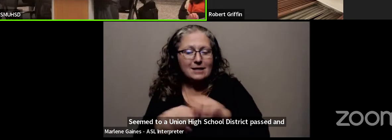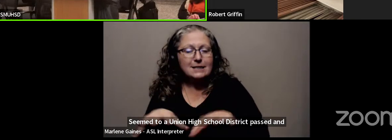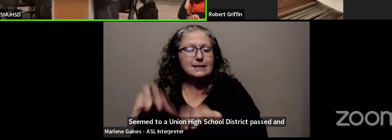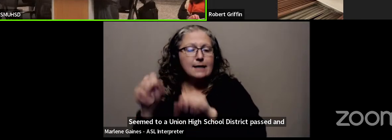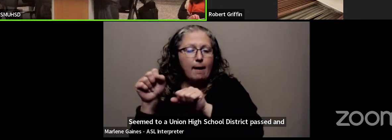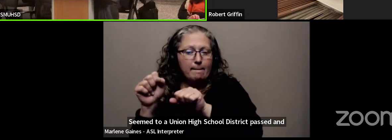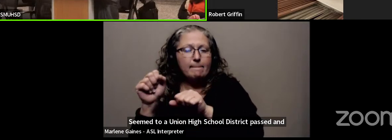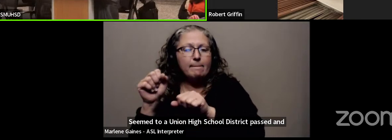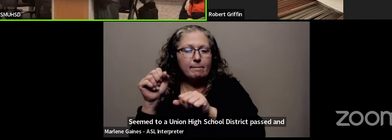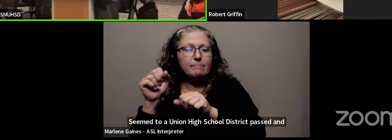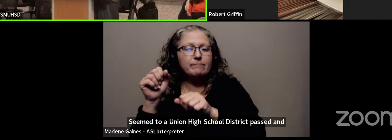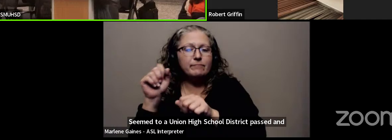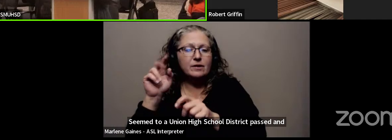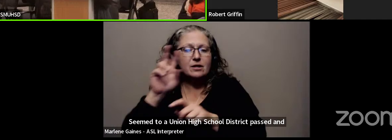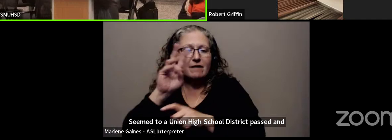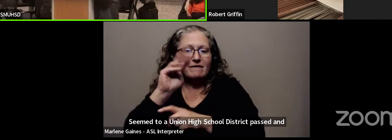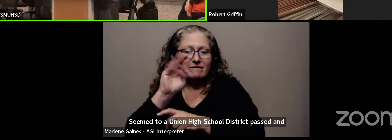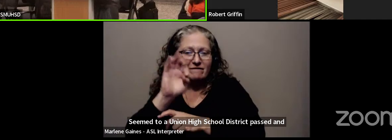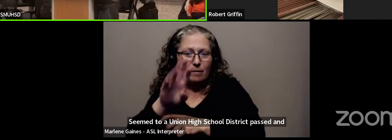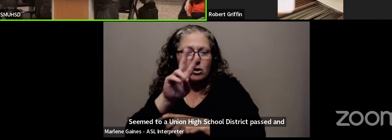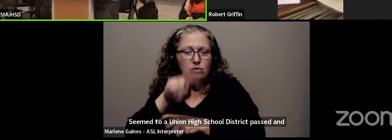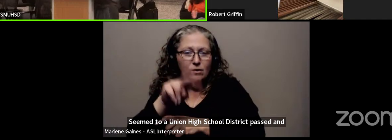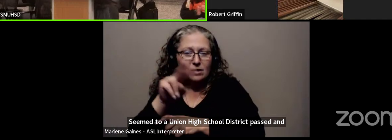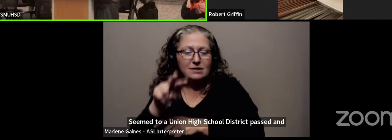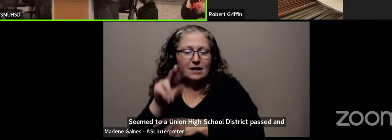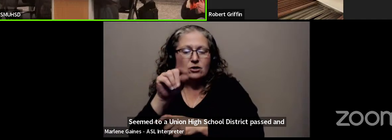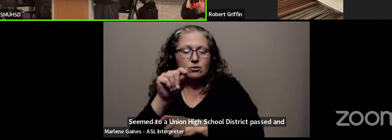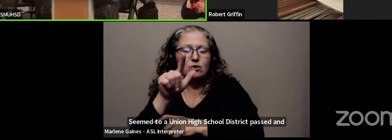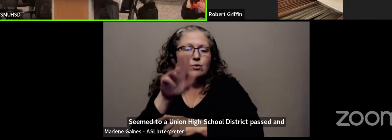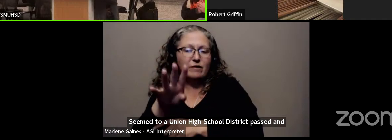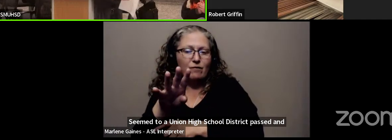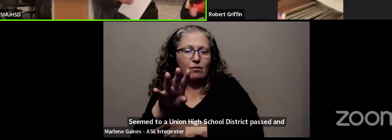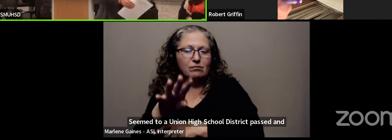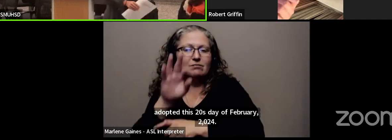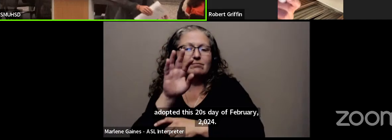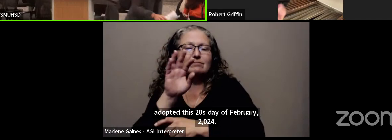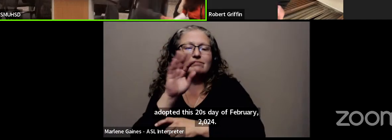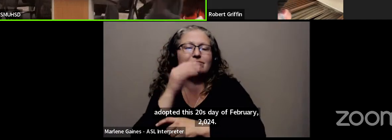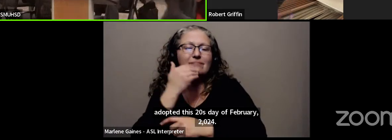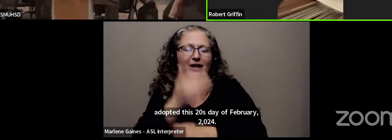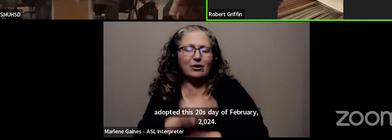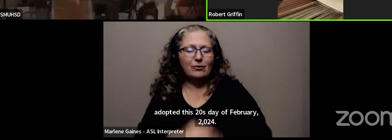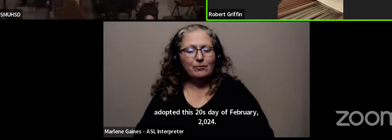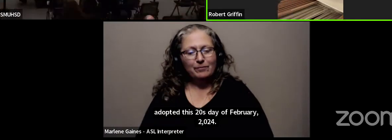this 22nd day of February 2024. Thank you.